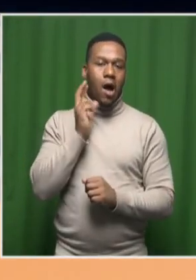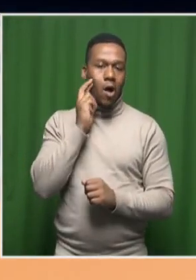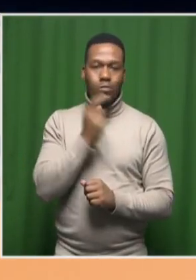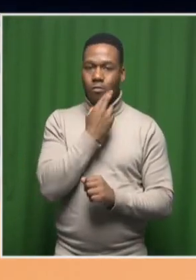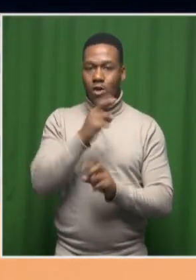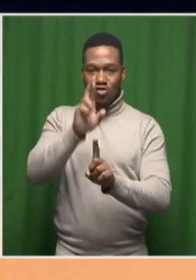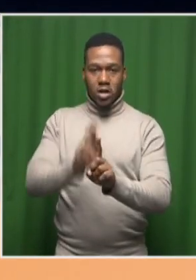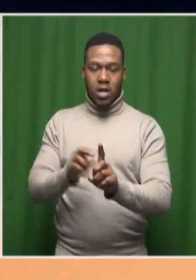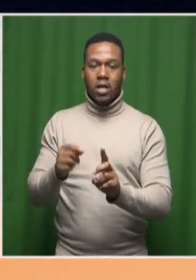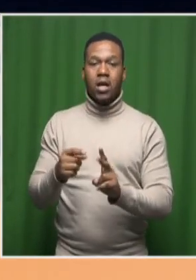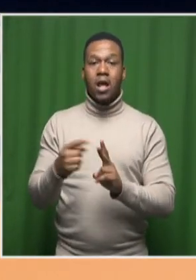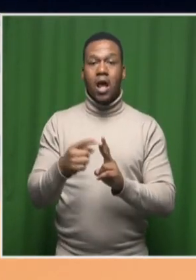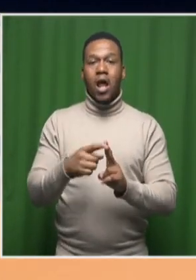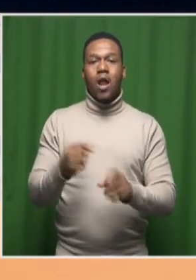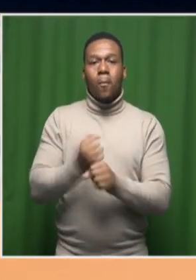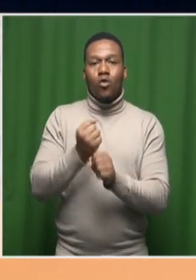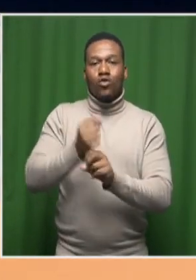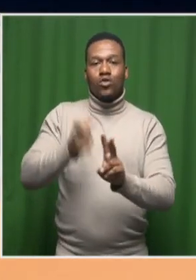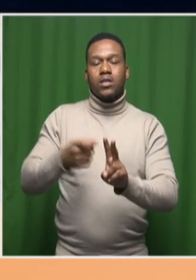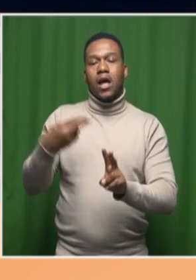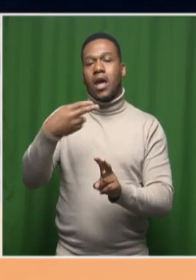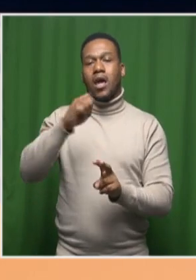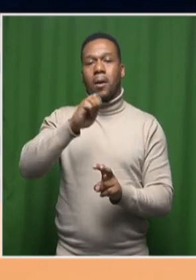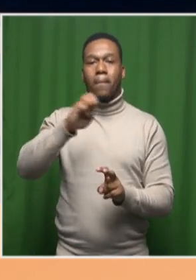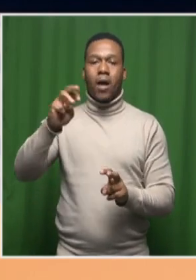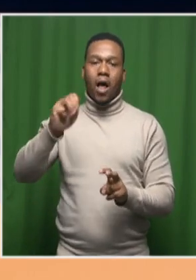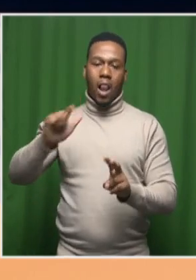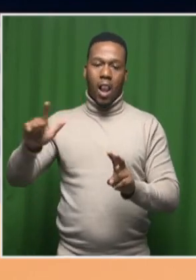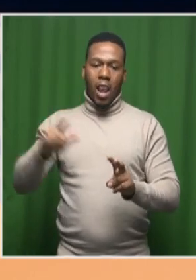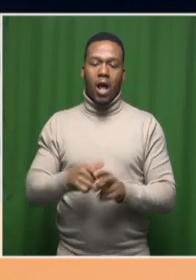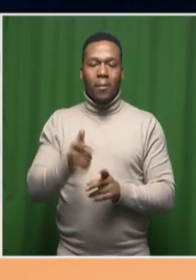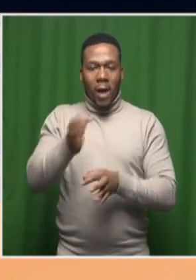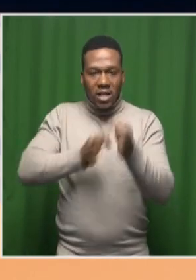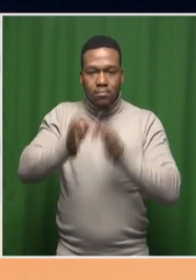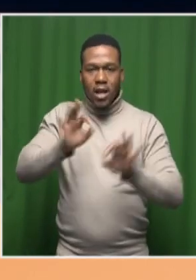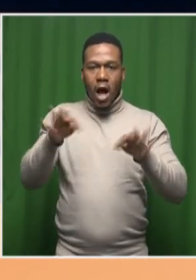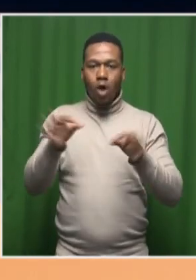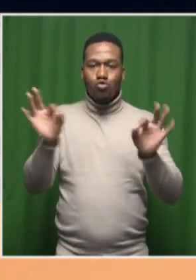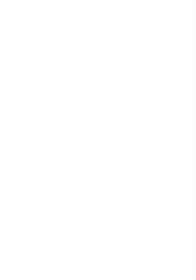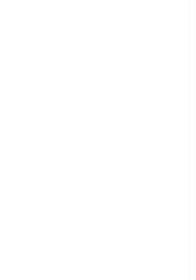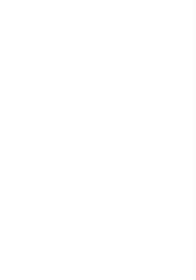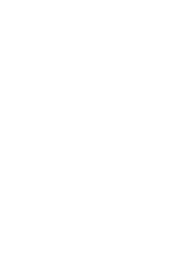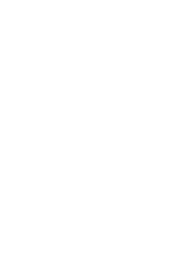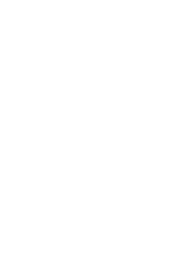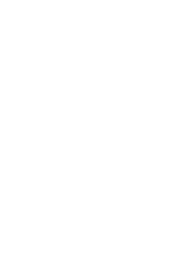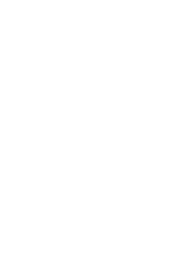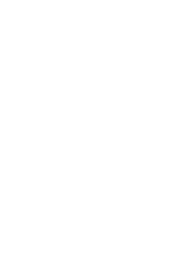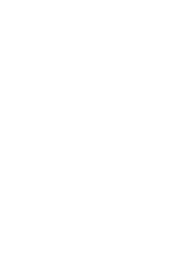producers of the song Heemal Gangaram taking us through how the latest single, Stronger, was brought to life.